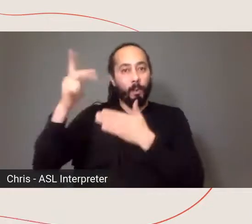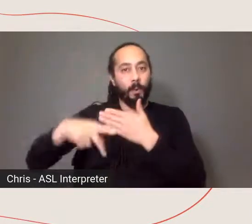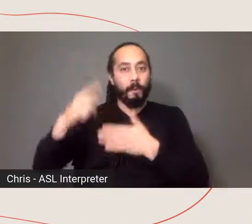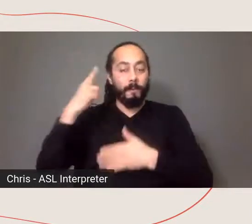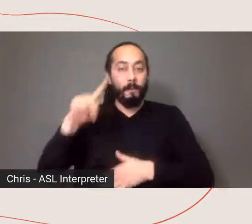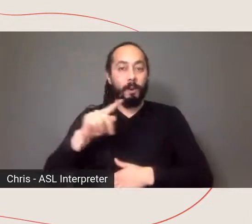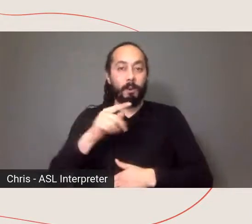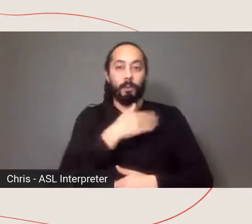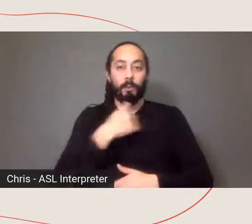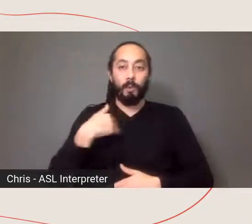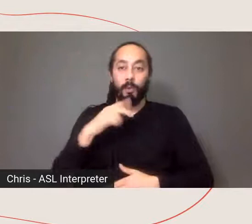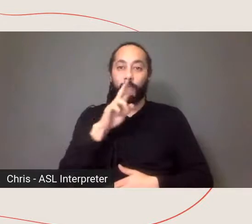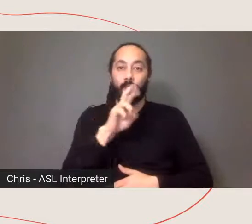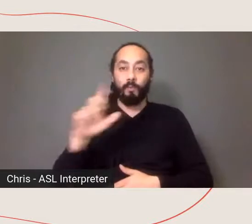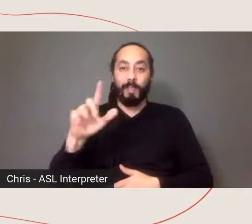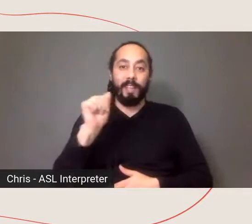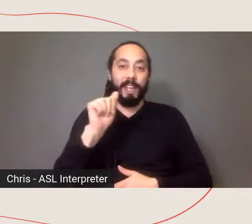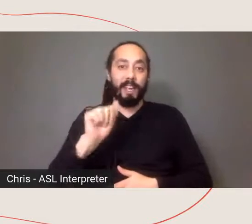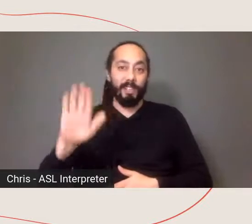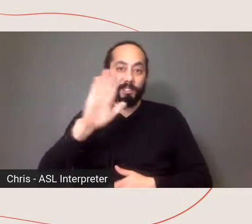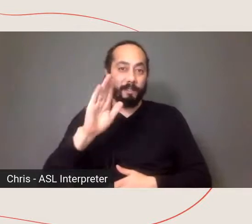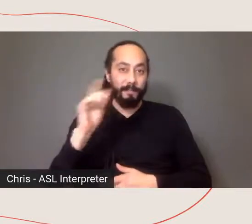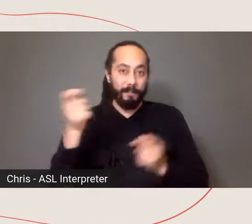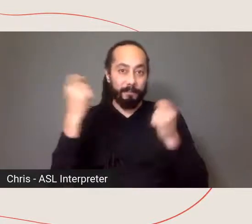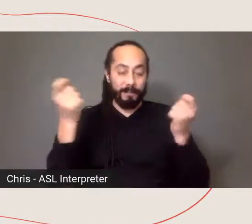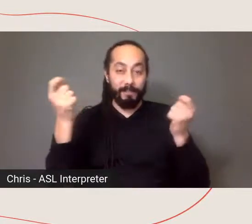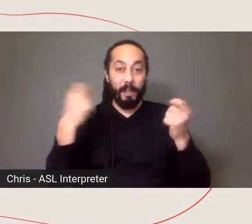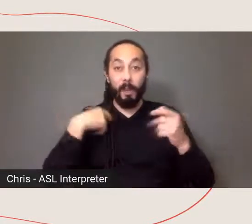you enjoyed our presentation of Labyrinth of Cinema.